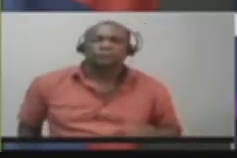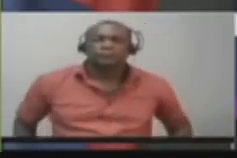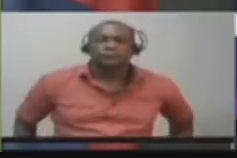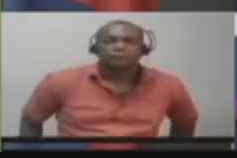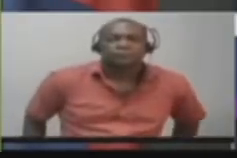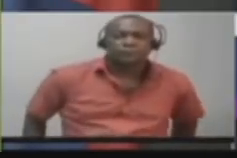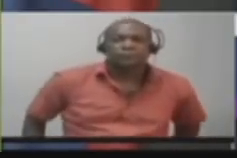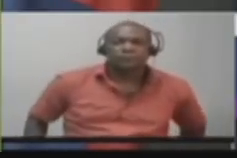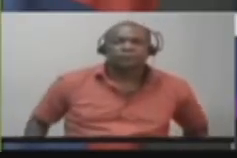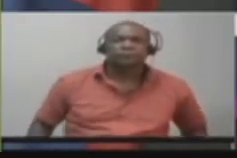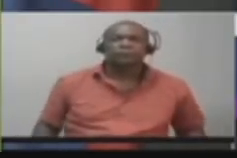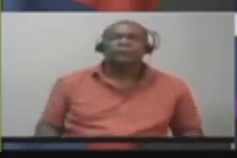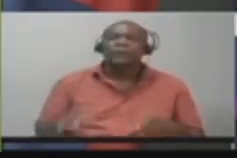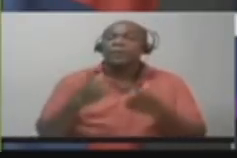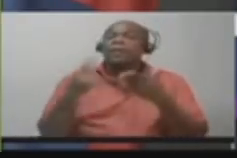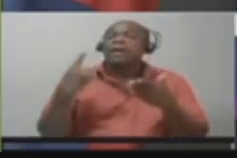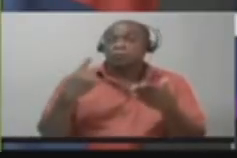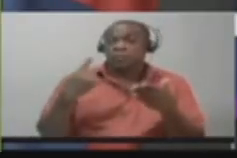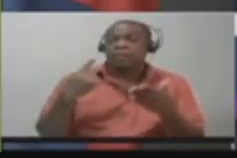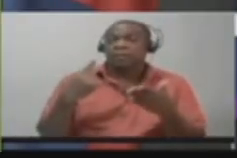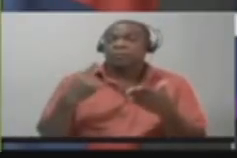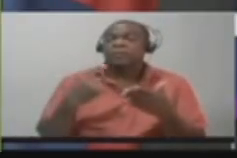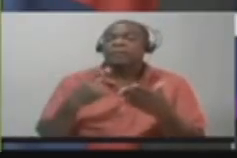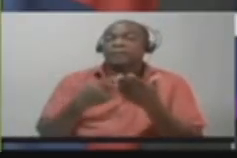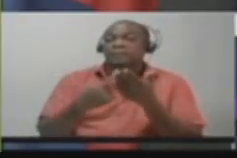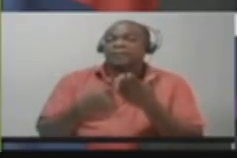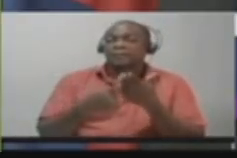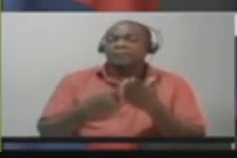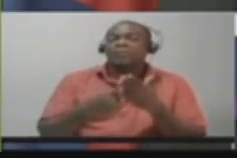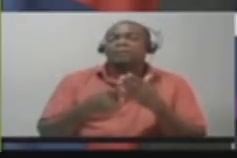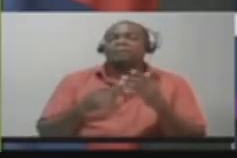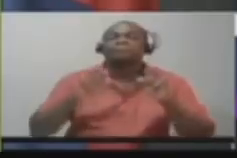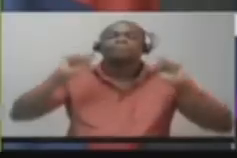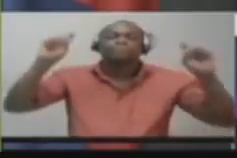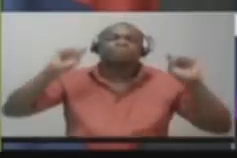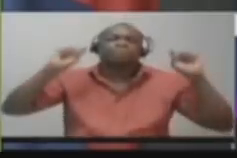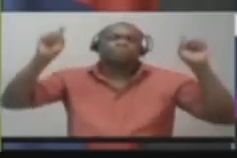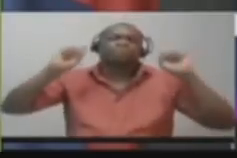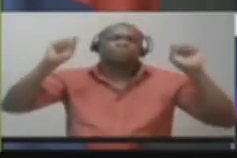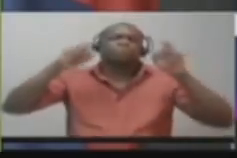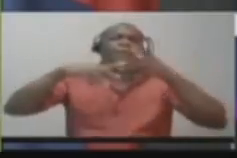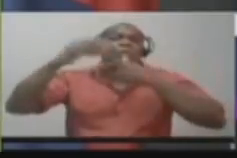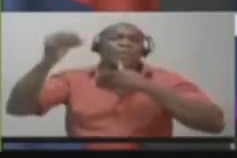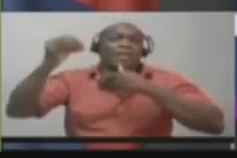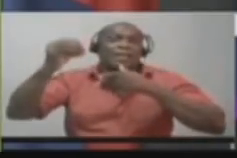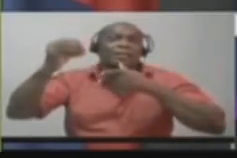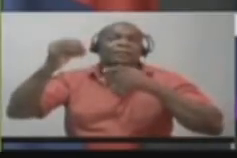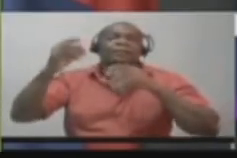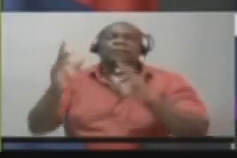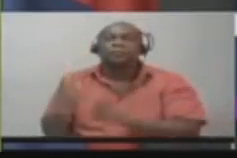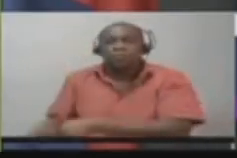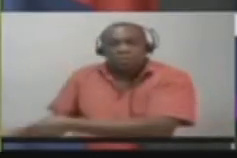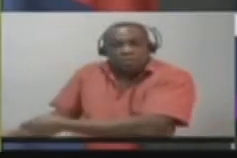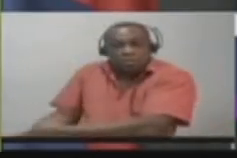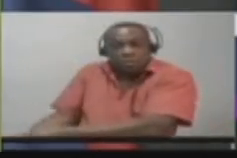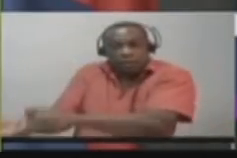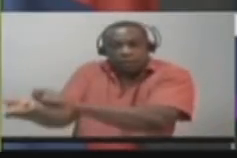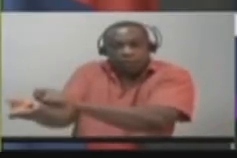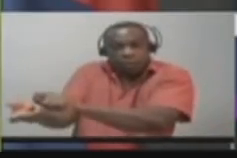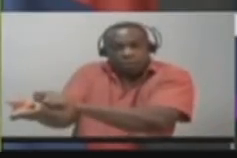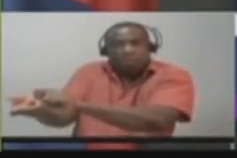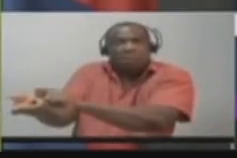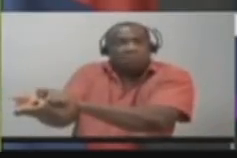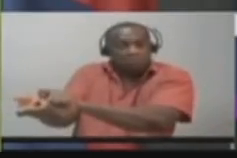means those people who are going on the golf course in groups of 4, you are in there, but no congregation and no service. Just